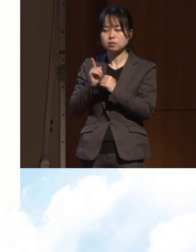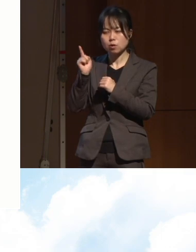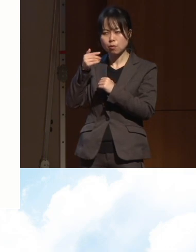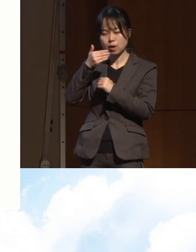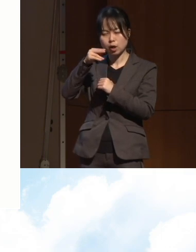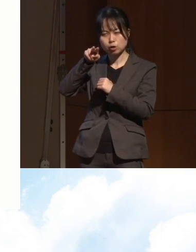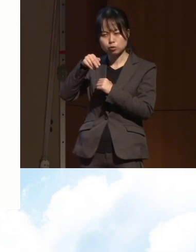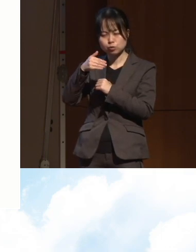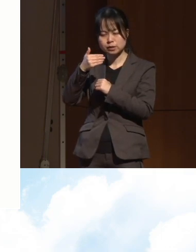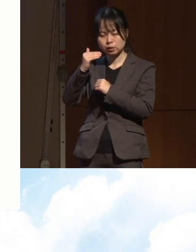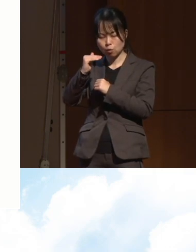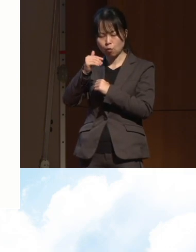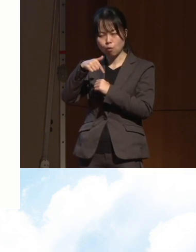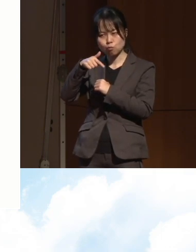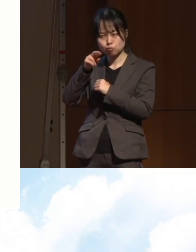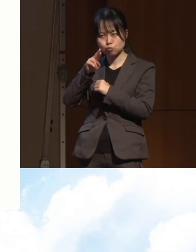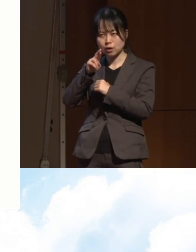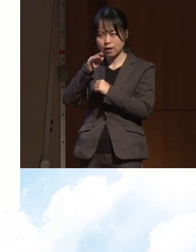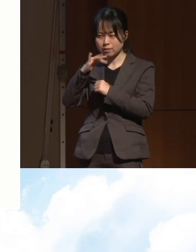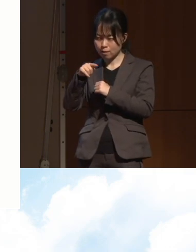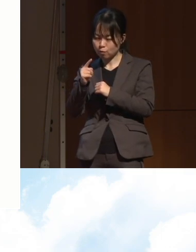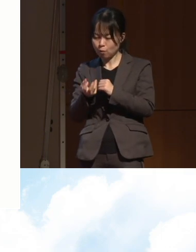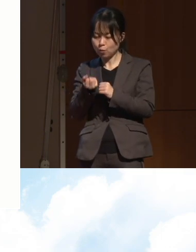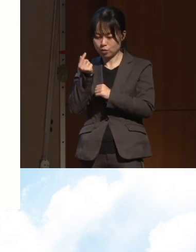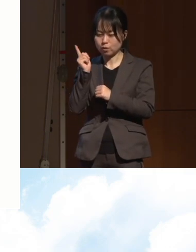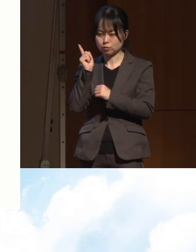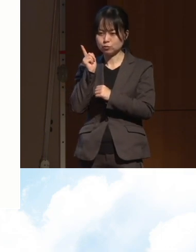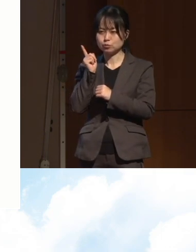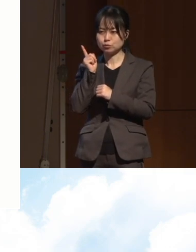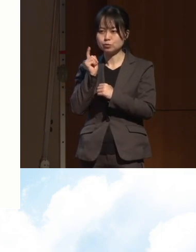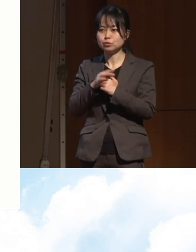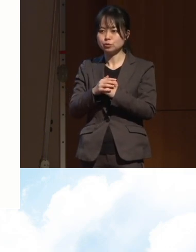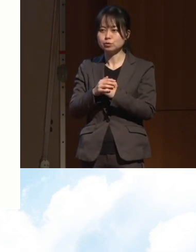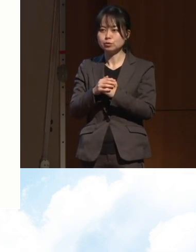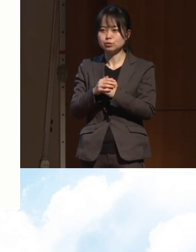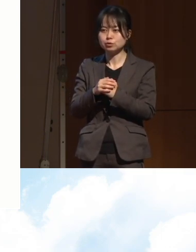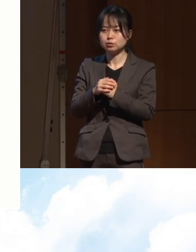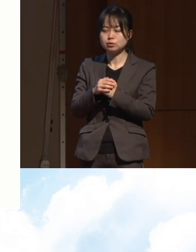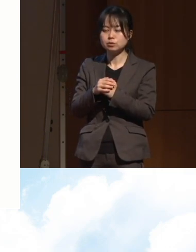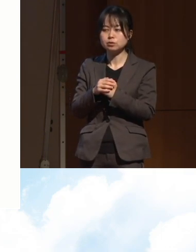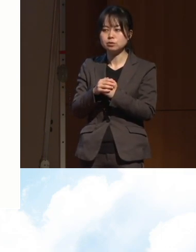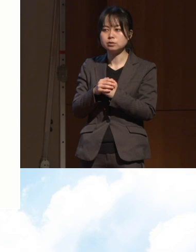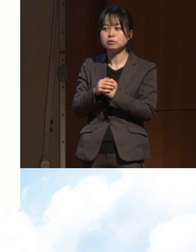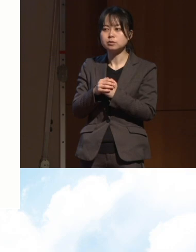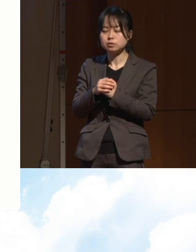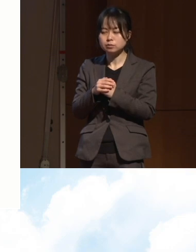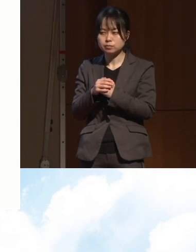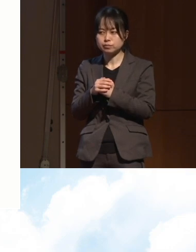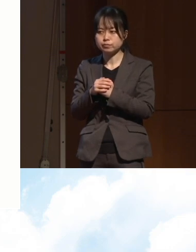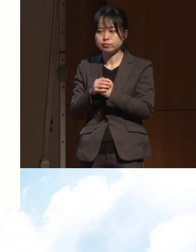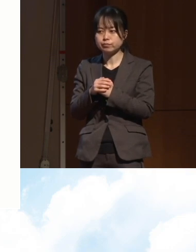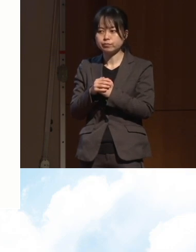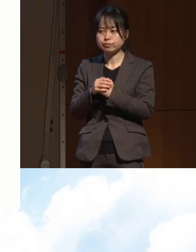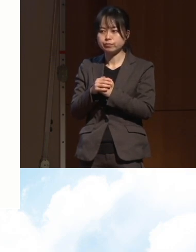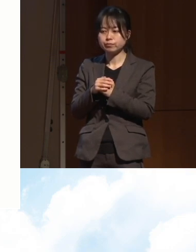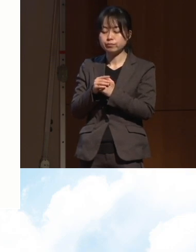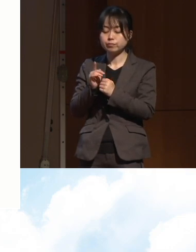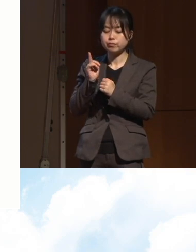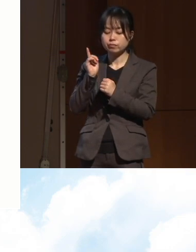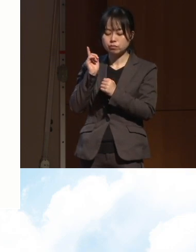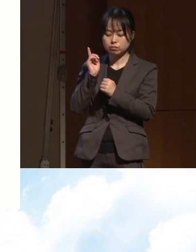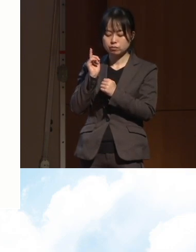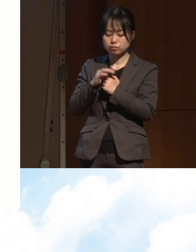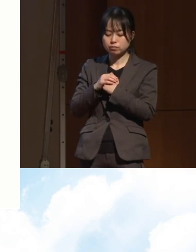of vaccine-induced antibodies. And by that folding on itself, it may be that some of those glycoproteins aren't even accessible